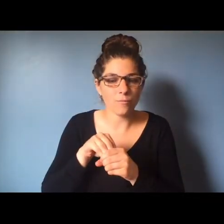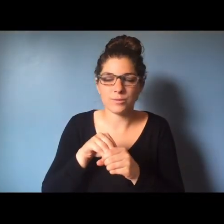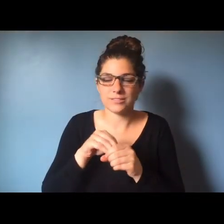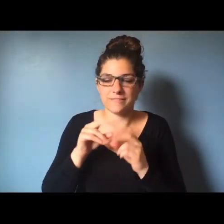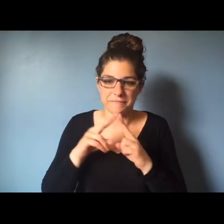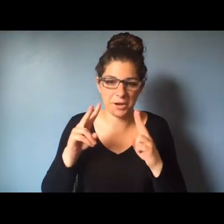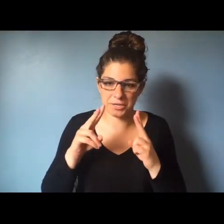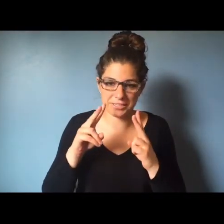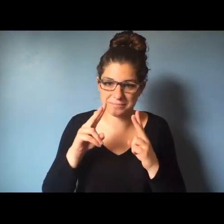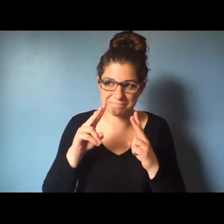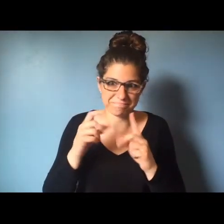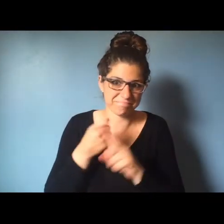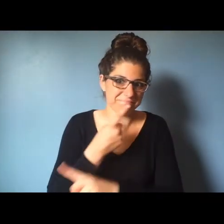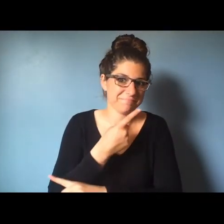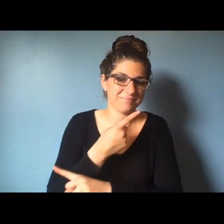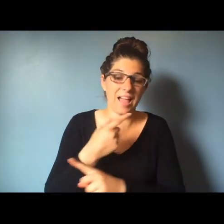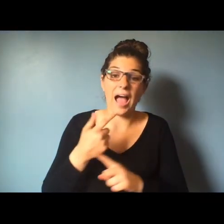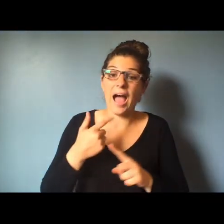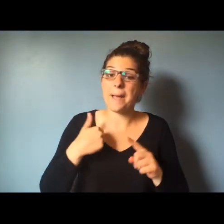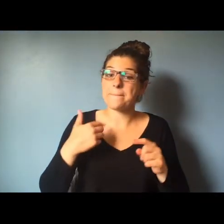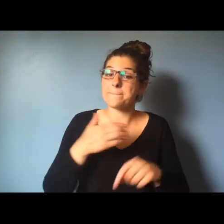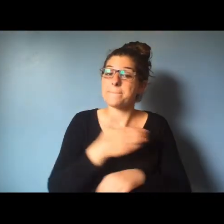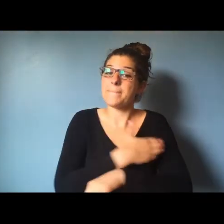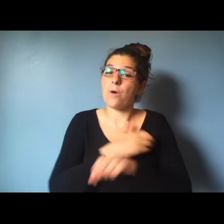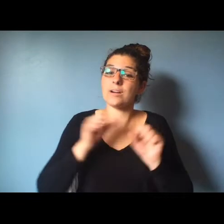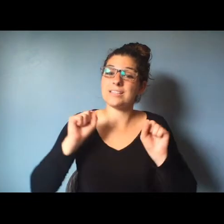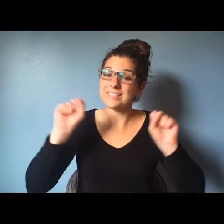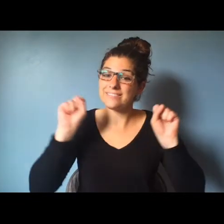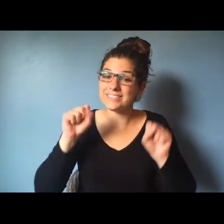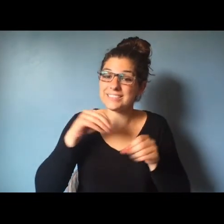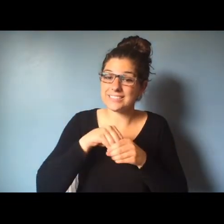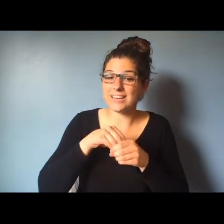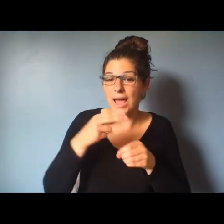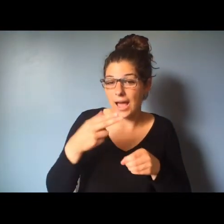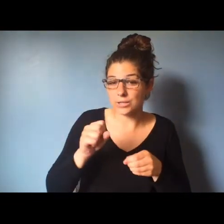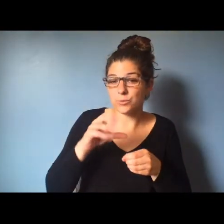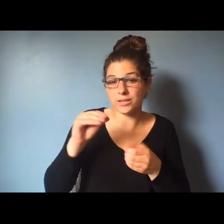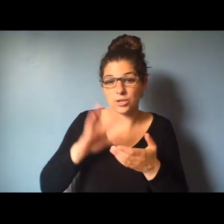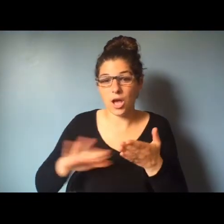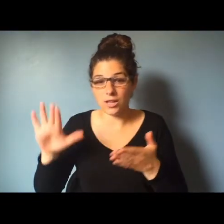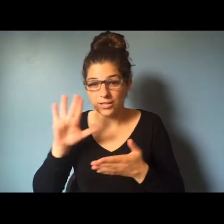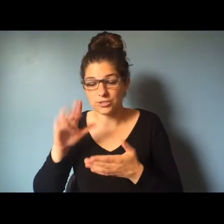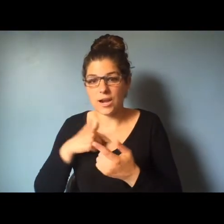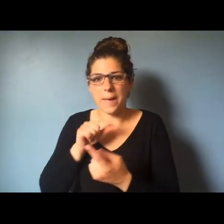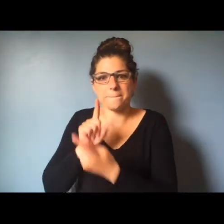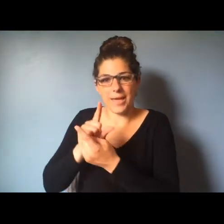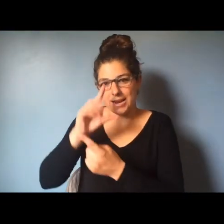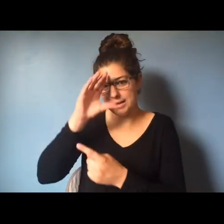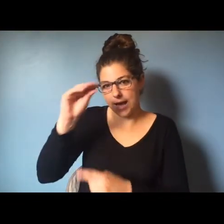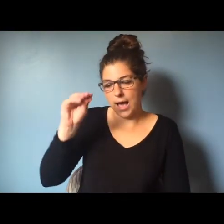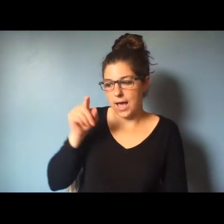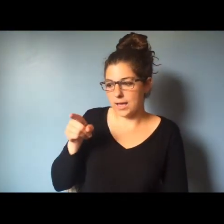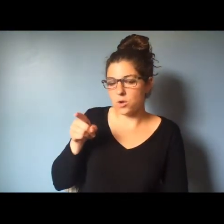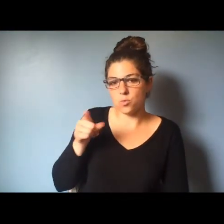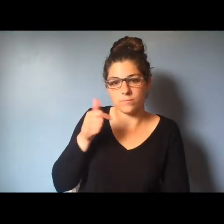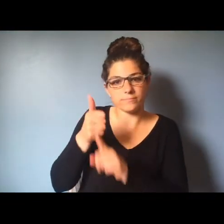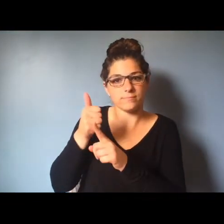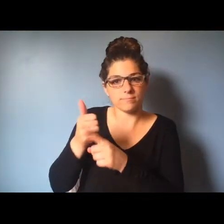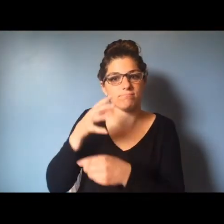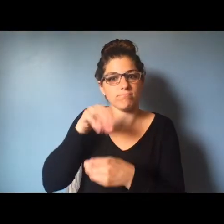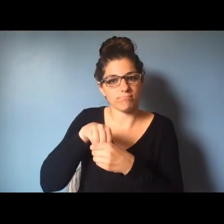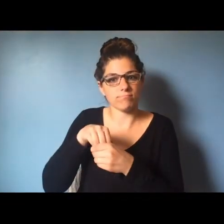unorthodox because I actually powerlifted when I was in high school and college. And I met a guy who participated